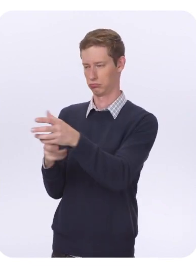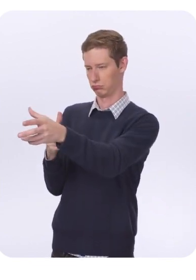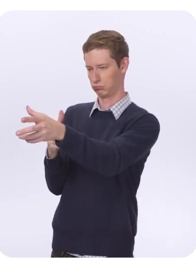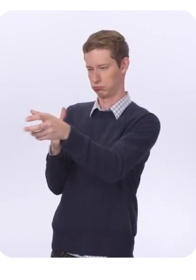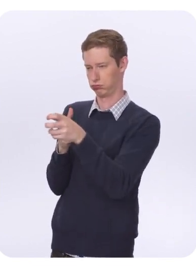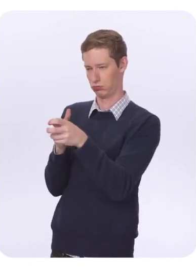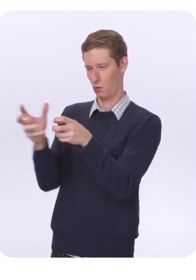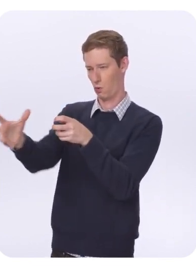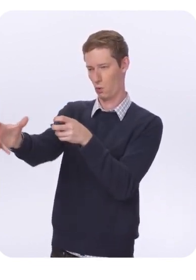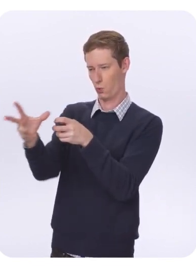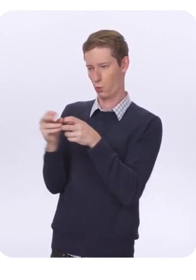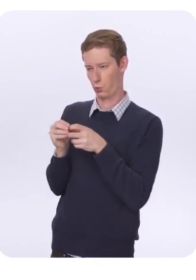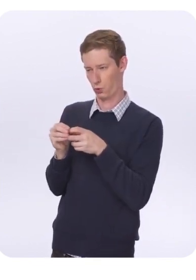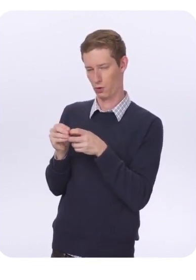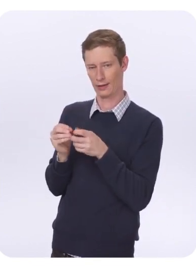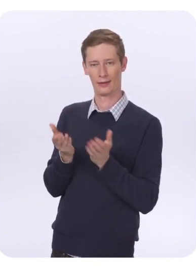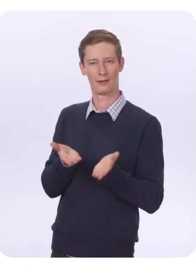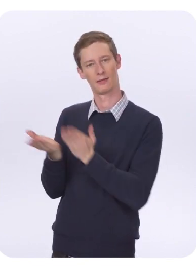it.